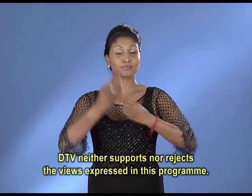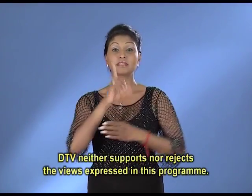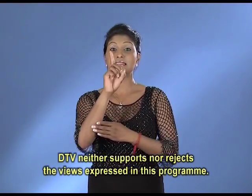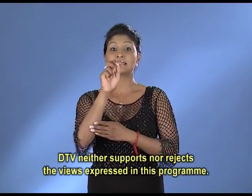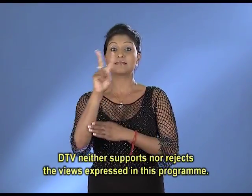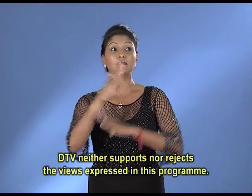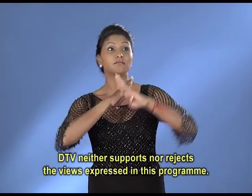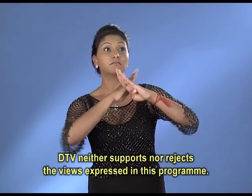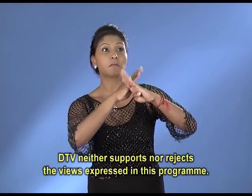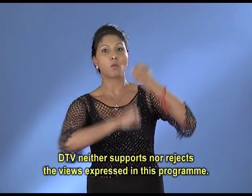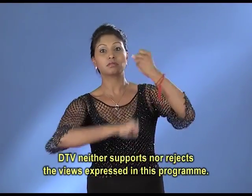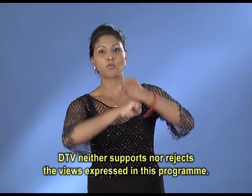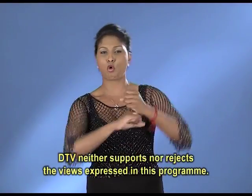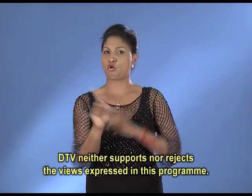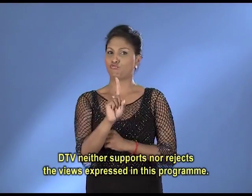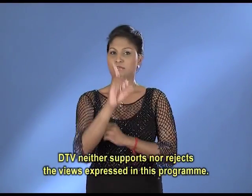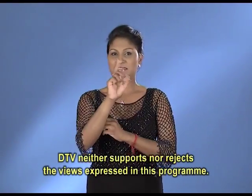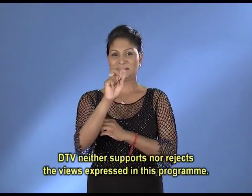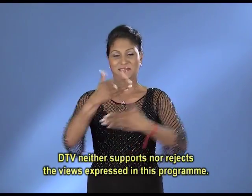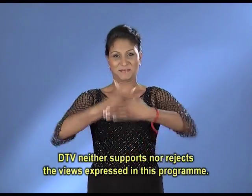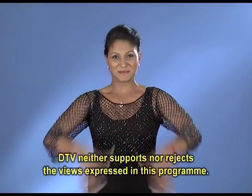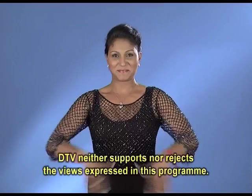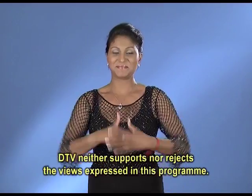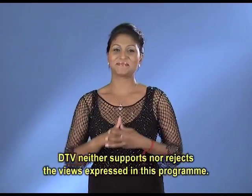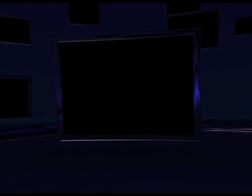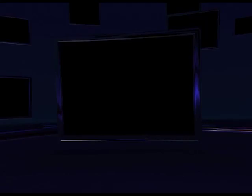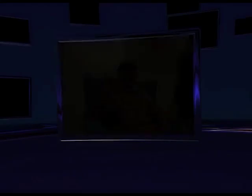DTV neither supports nor rejects the views expressed in this program.